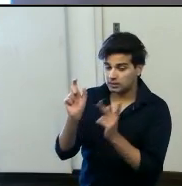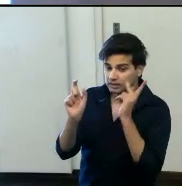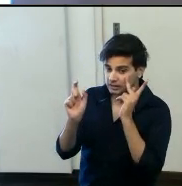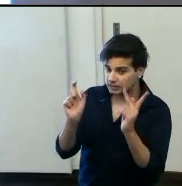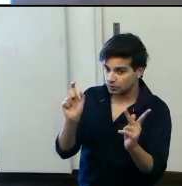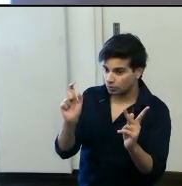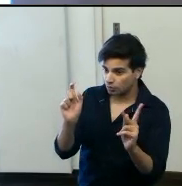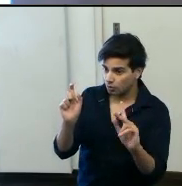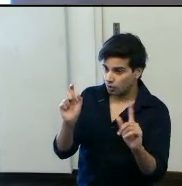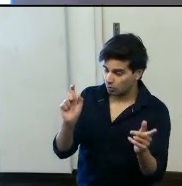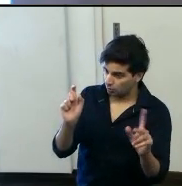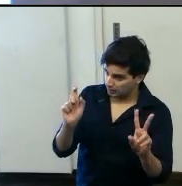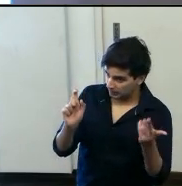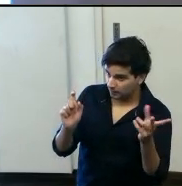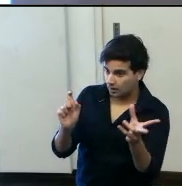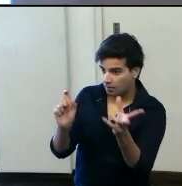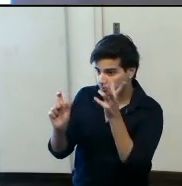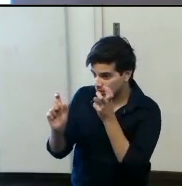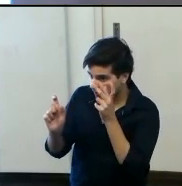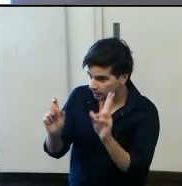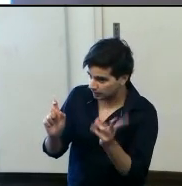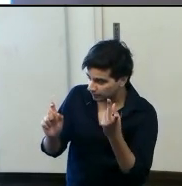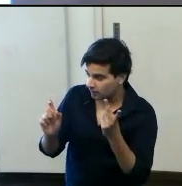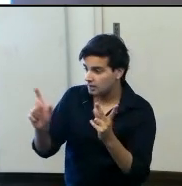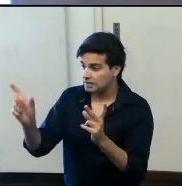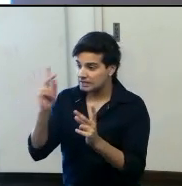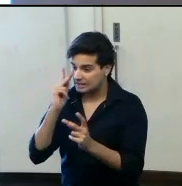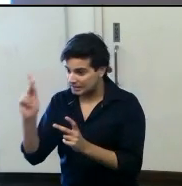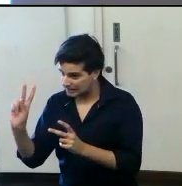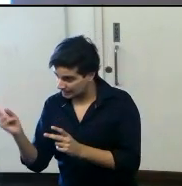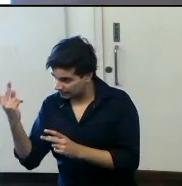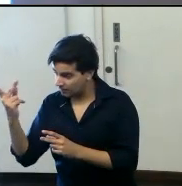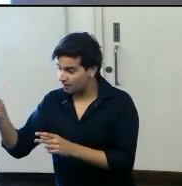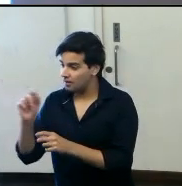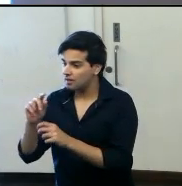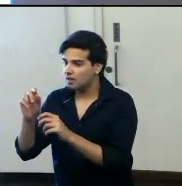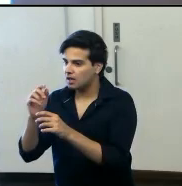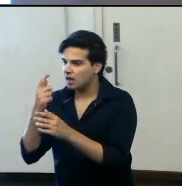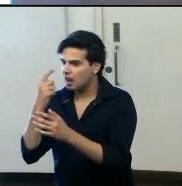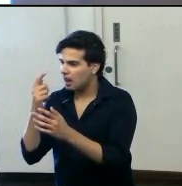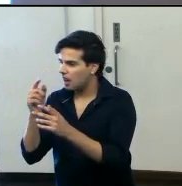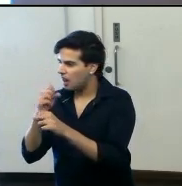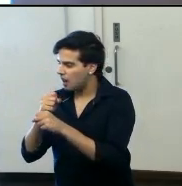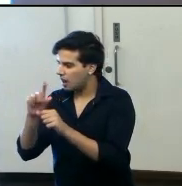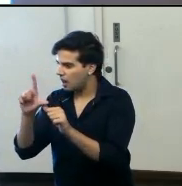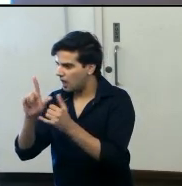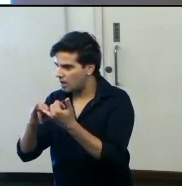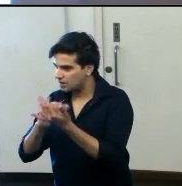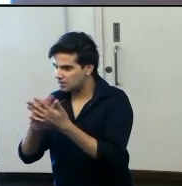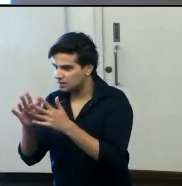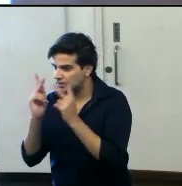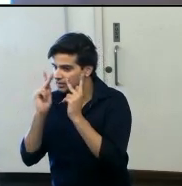different from observing, is different from seeing. It is different from glance. It is different from,